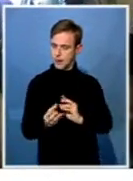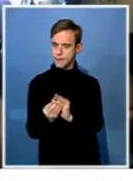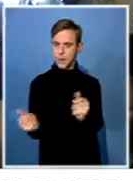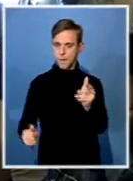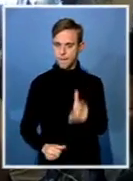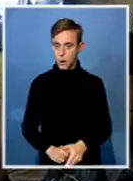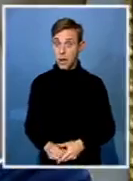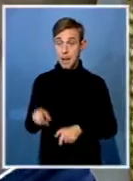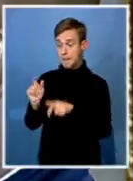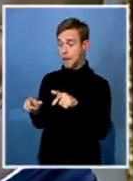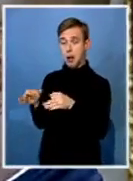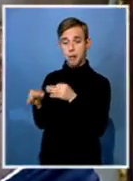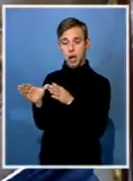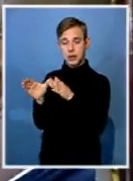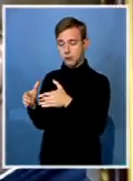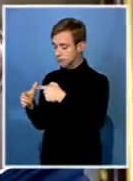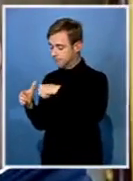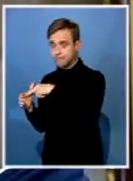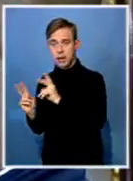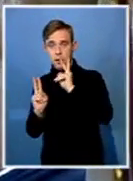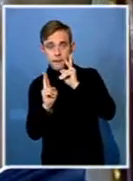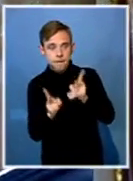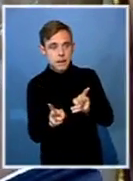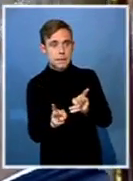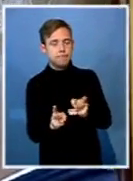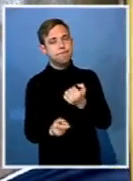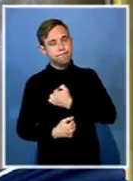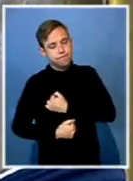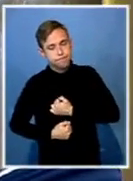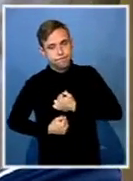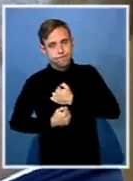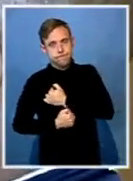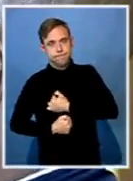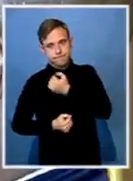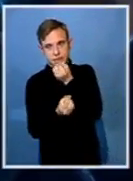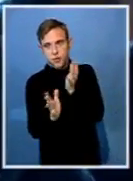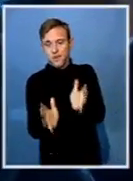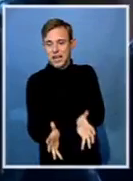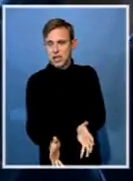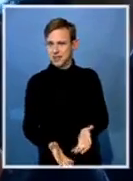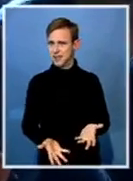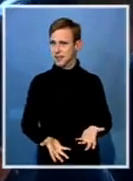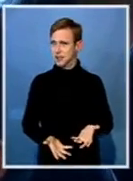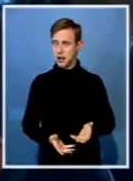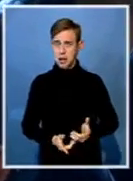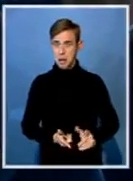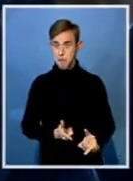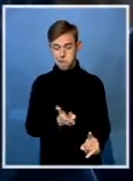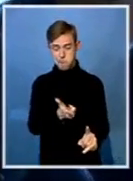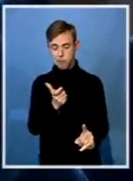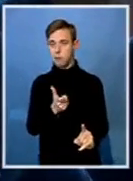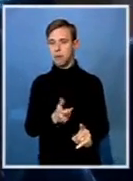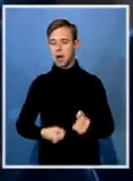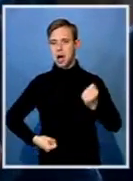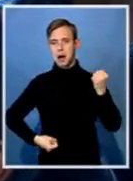Politicians visited the Njobe home to pay their condolences. Seen as politically motivated murder, it sent shockwaves